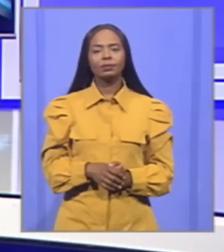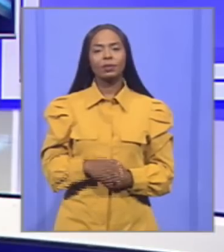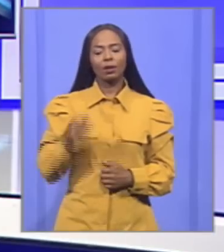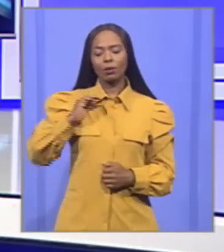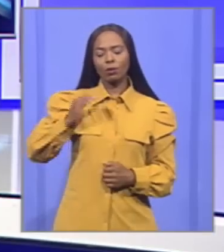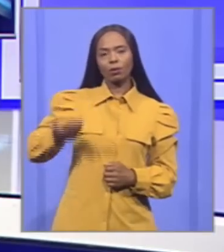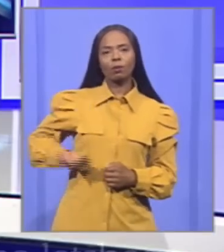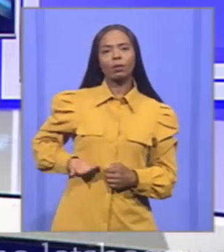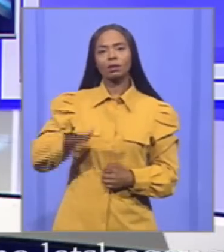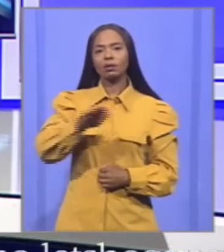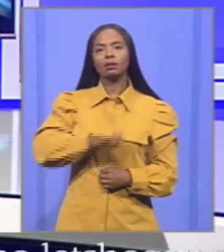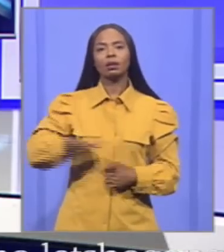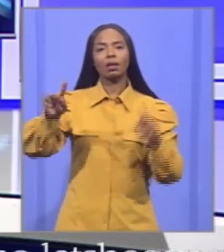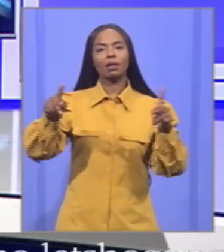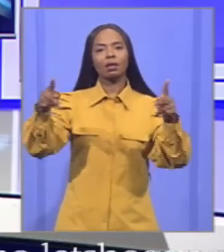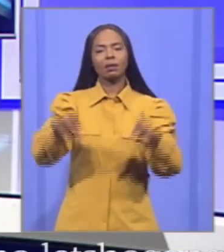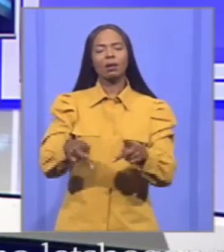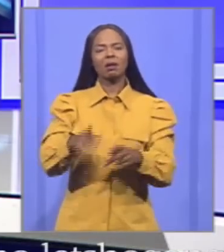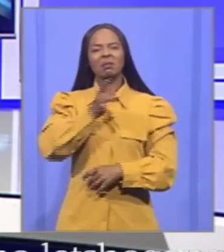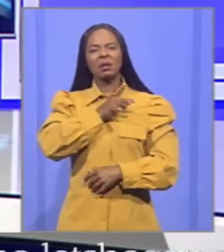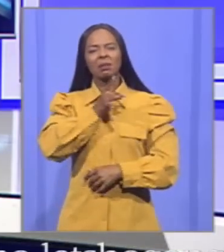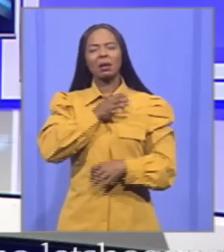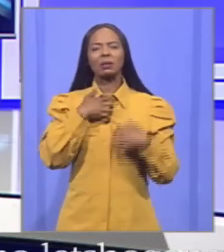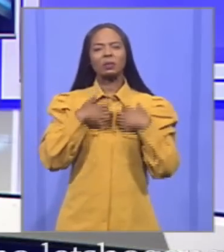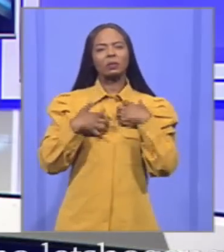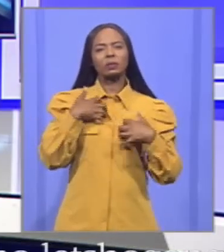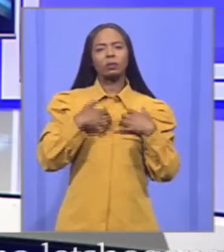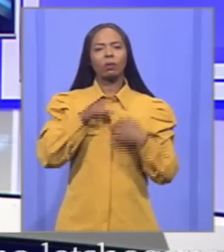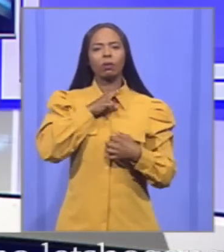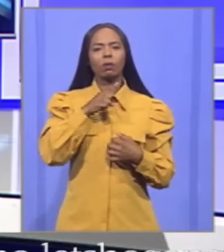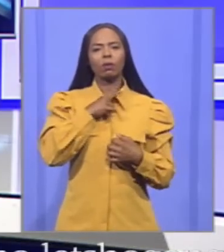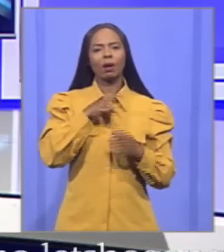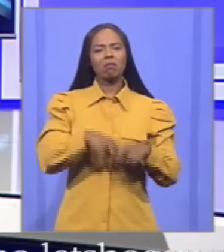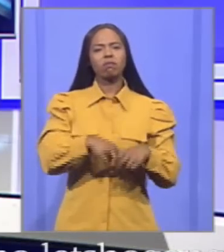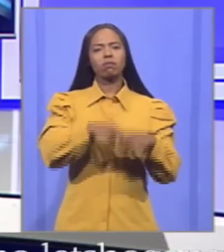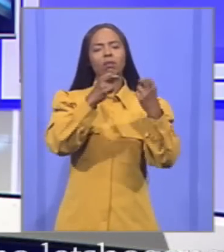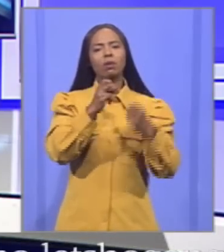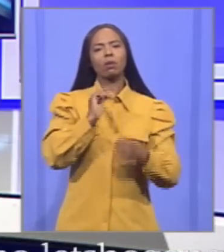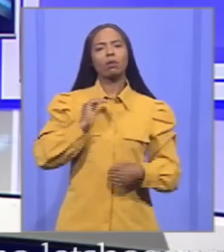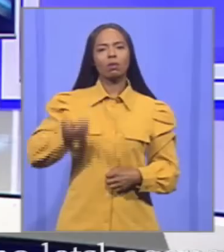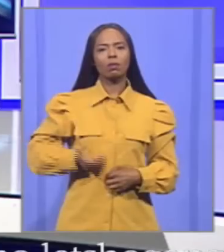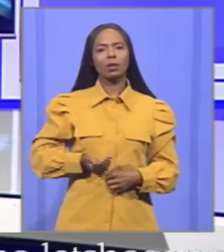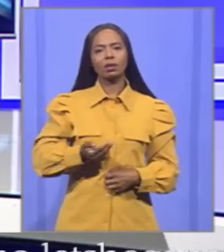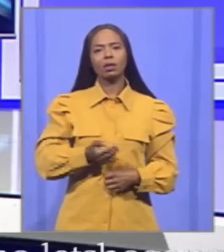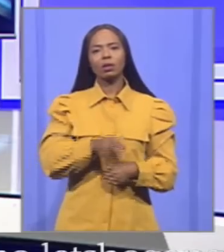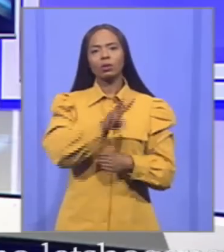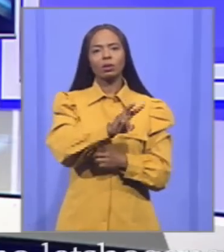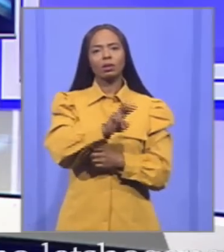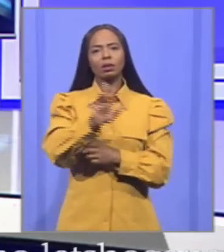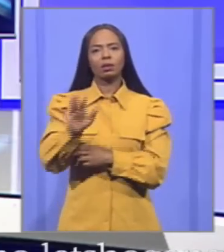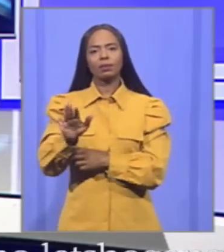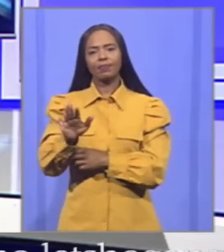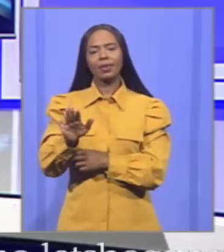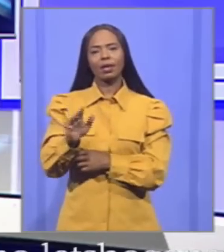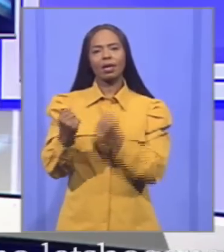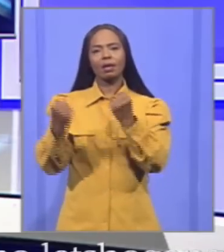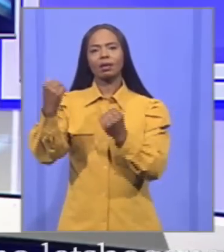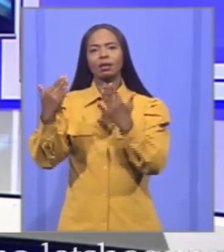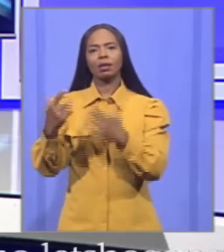Basadi bangwe ba kwa Kimberley ba re ba tshelela mo letshogong moraga go betelelwa ga mosadi wa dingwaga di le 29 ke mokgweetsi wa sejanaga